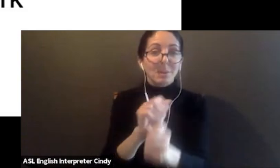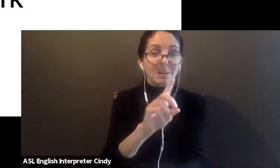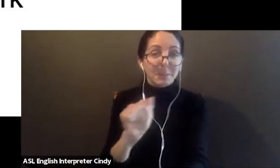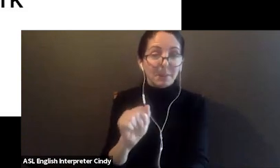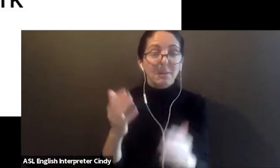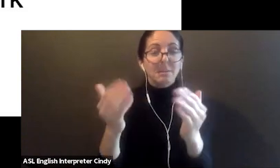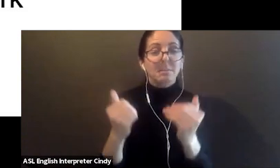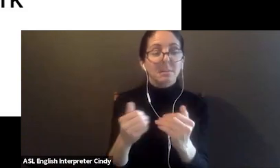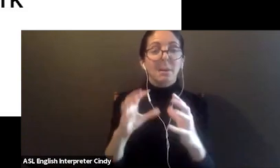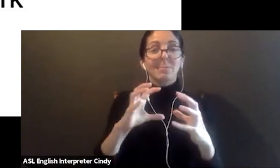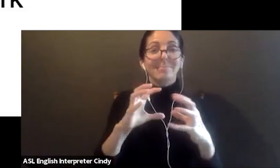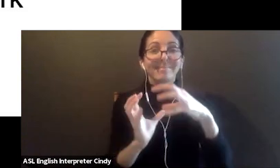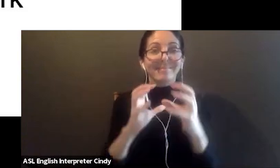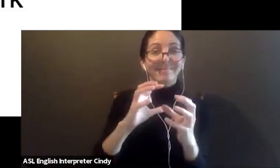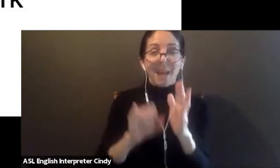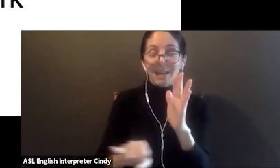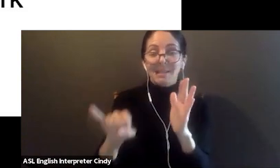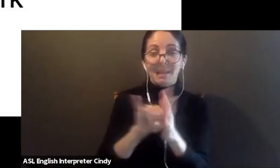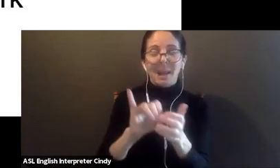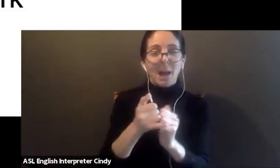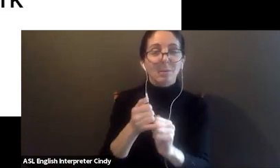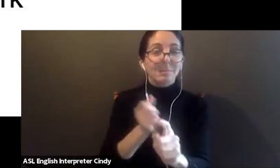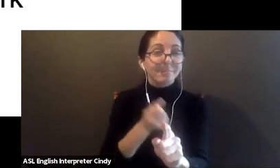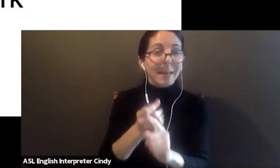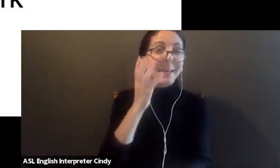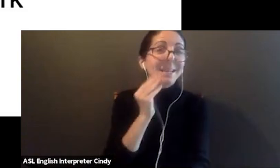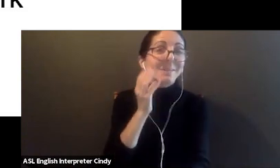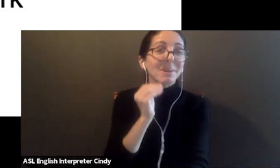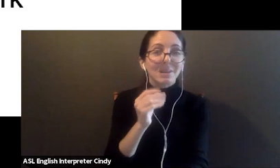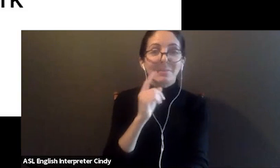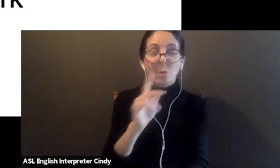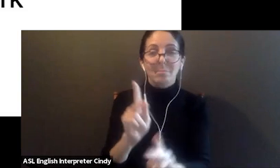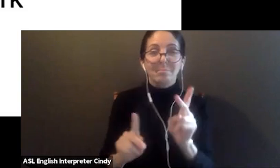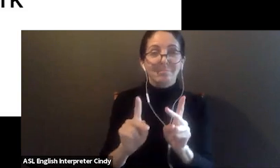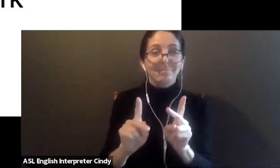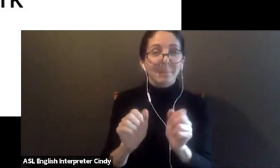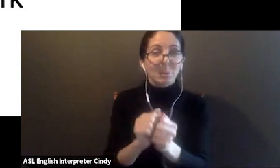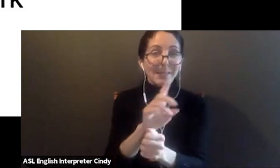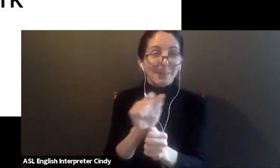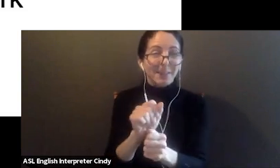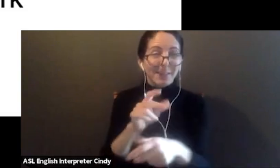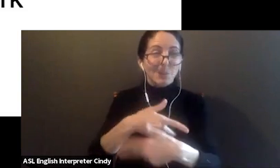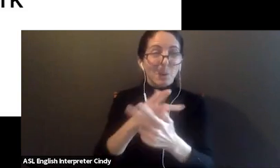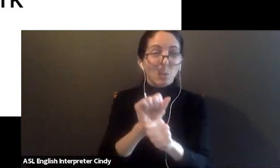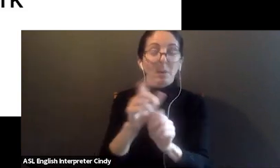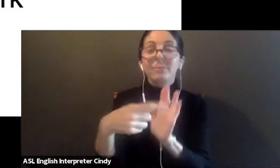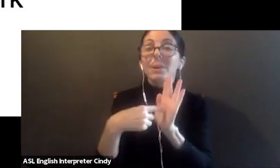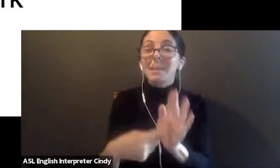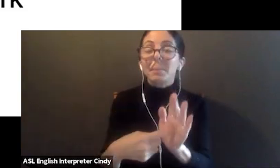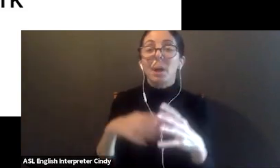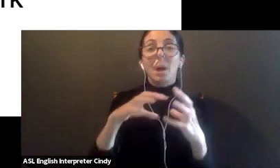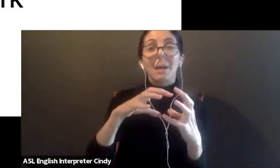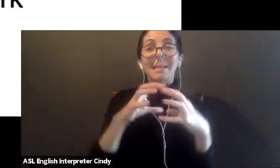do intersectional identities impact experiences with remote work among people with disabilities? So, for example,